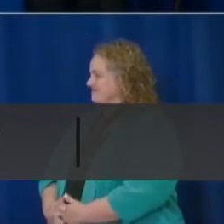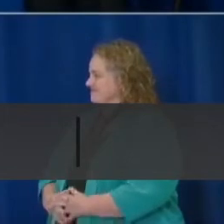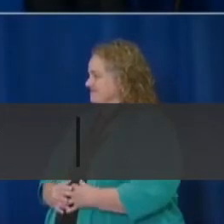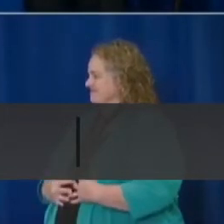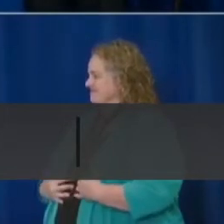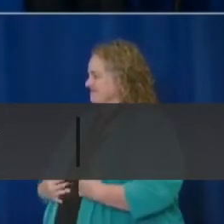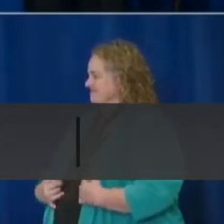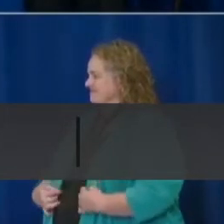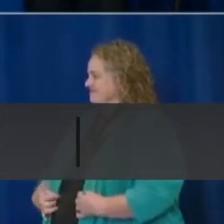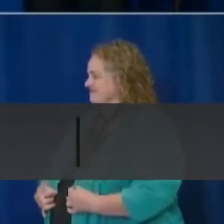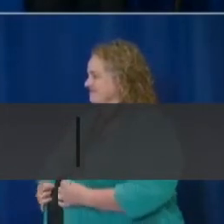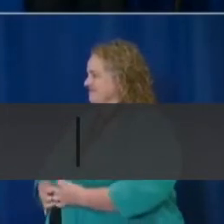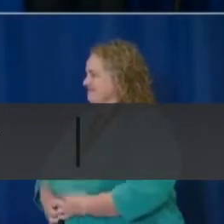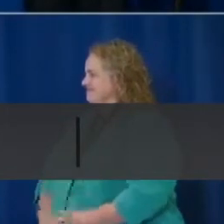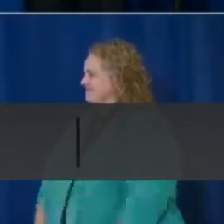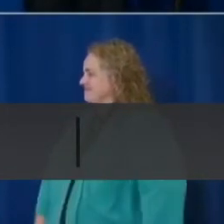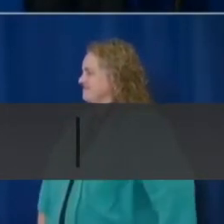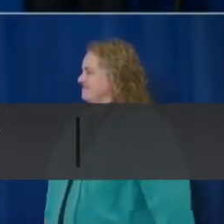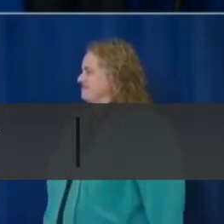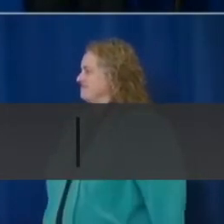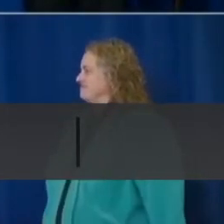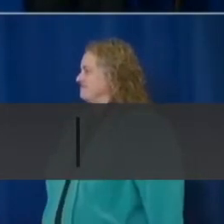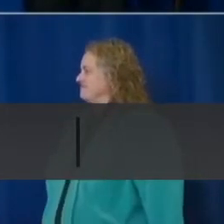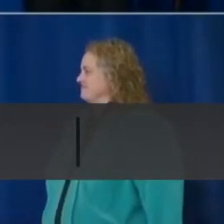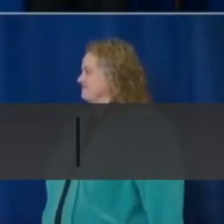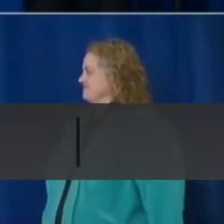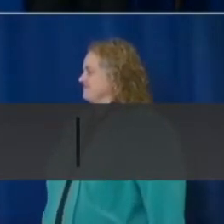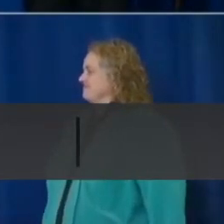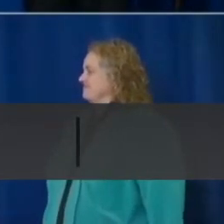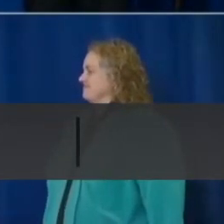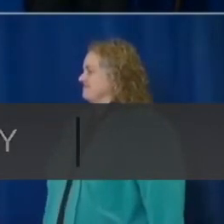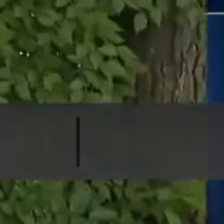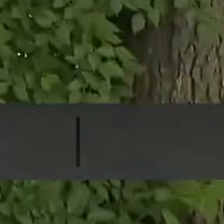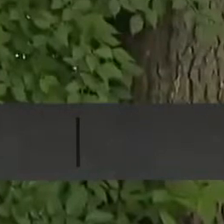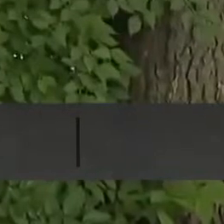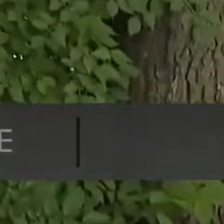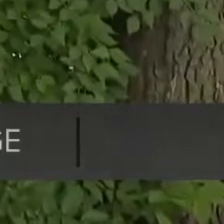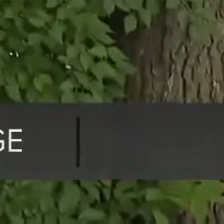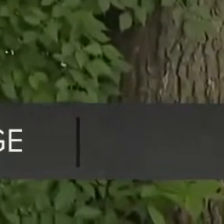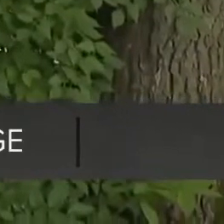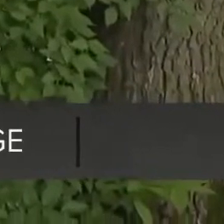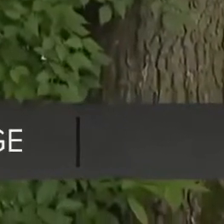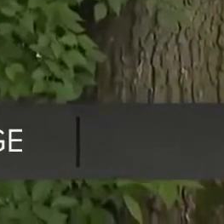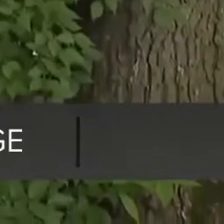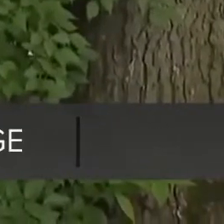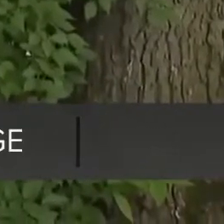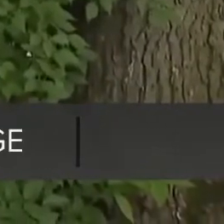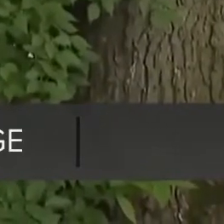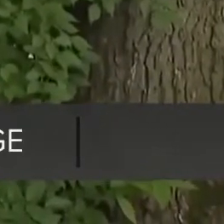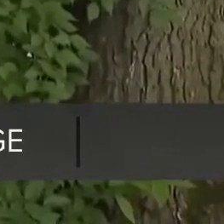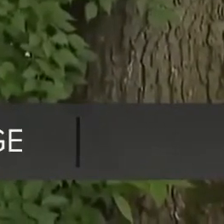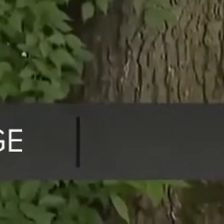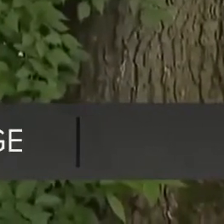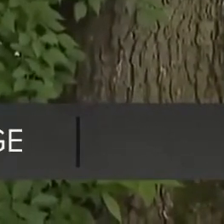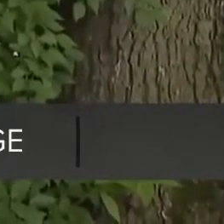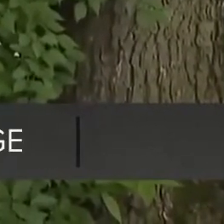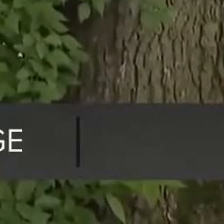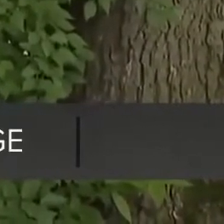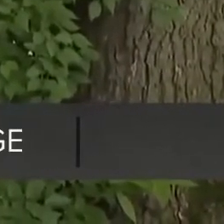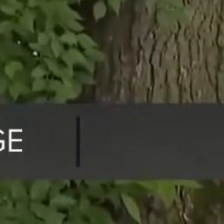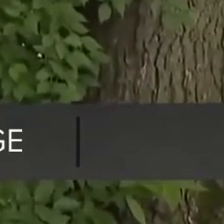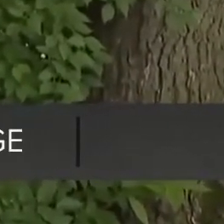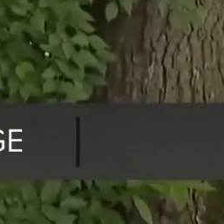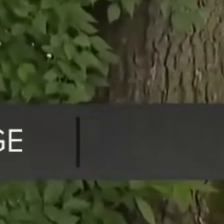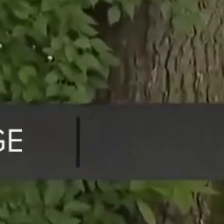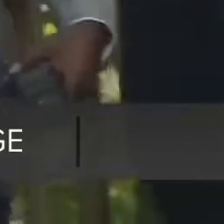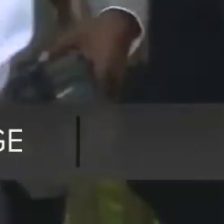to slow the virus's spread became a question of liberty. Ohio Governor Mike DeWine says he feels, quote, very, very good,